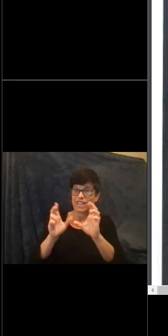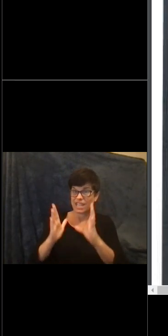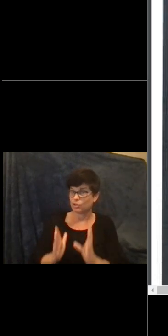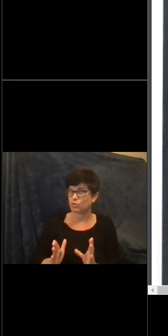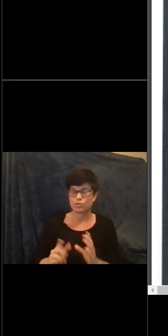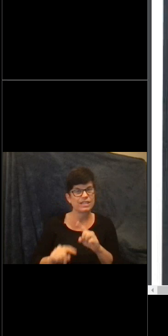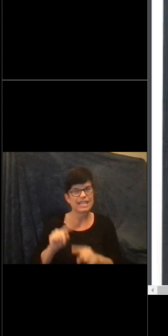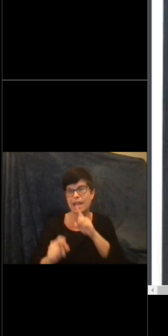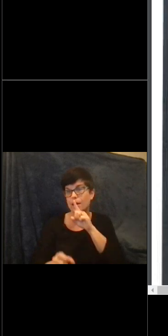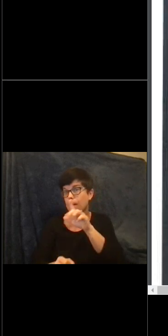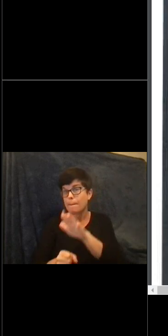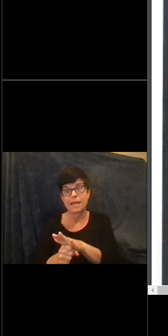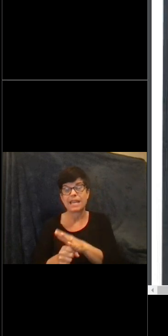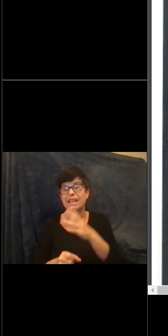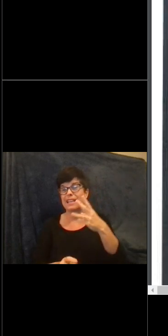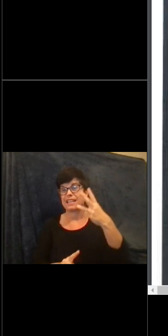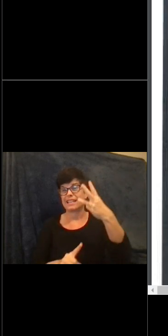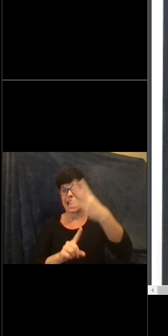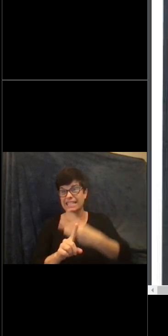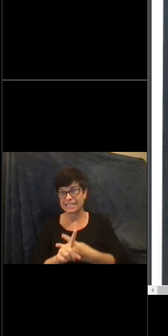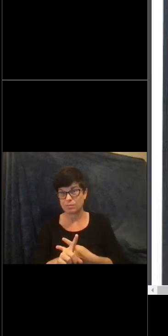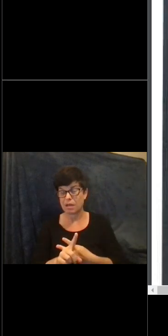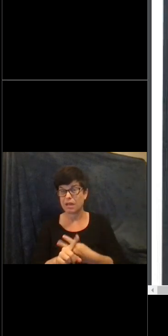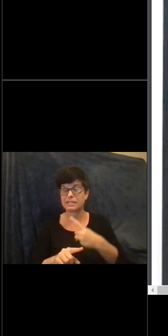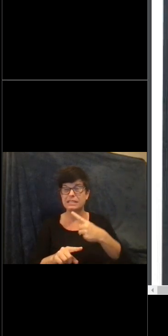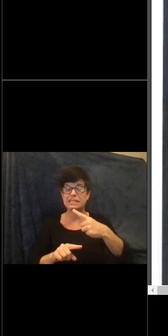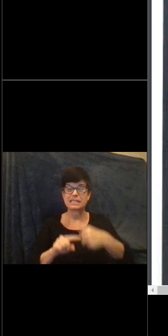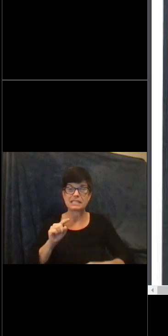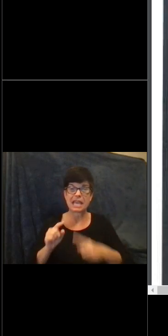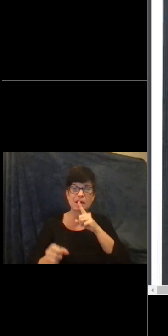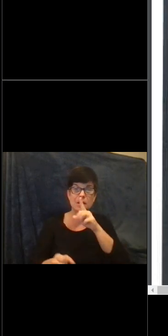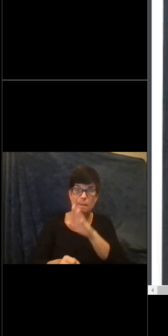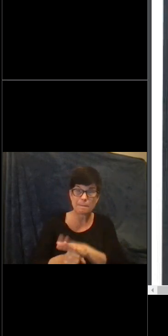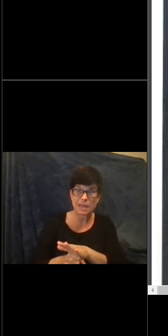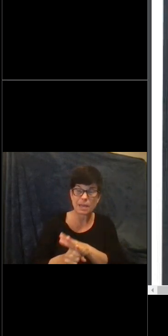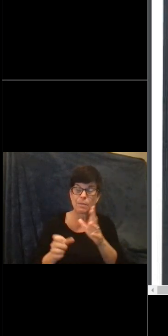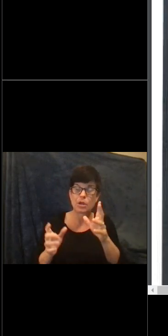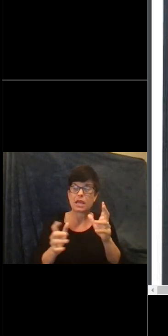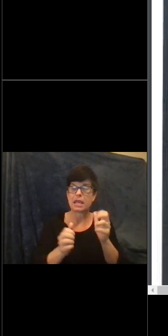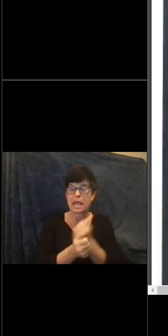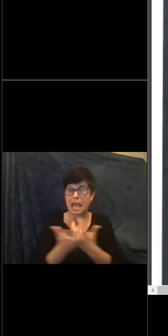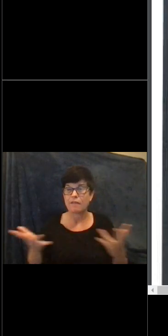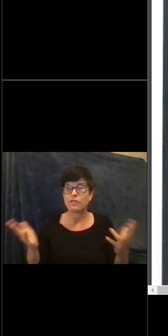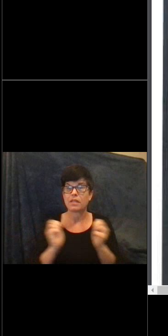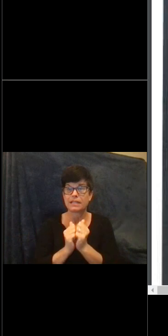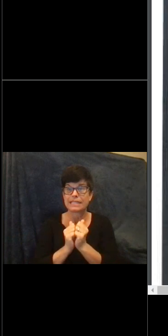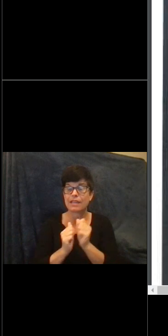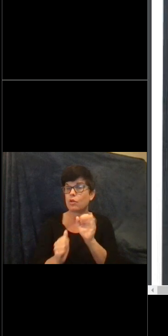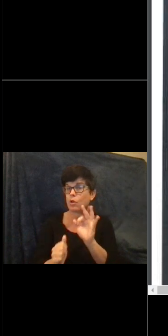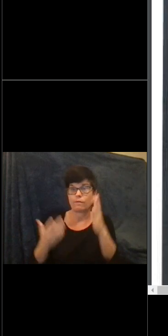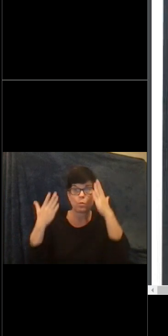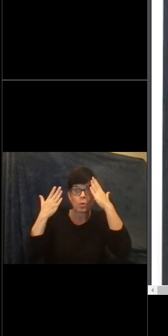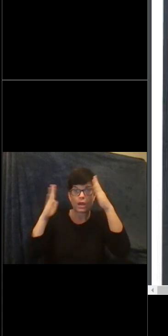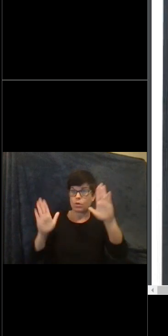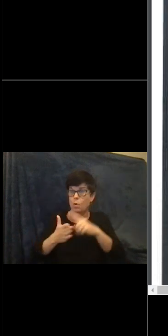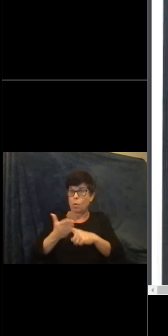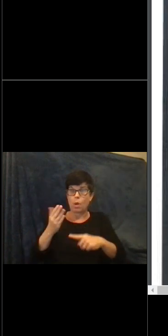next 6 months, construction documents, putting everything together if we don't know what we're building.